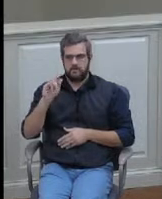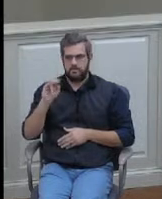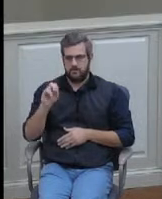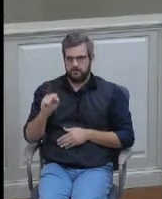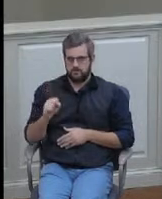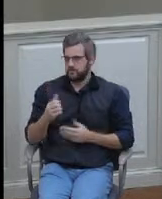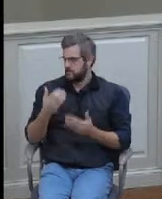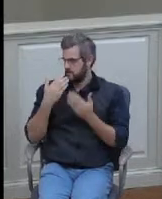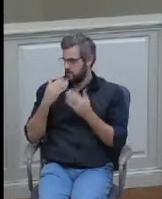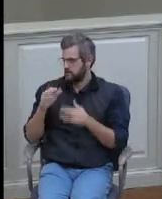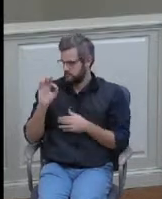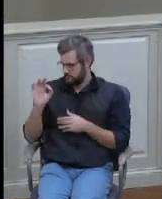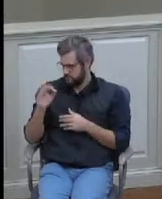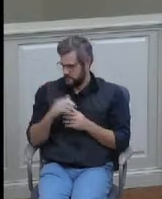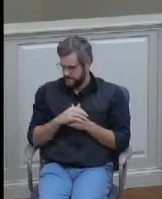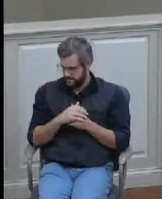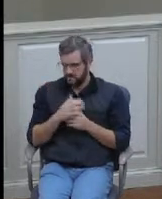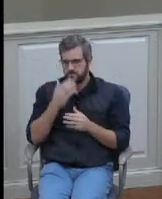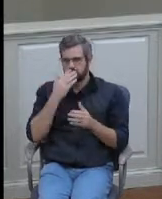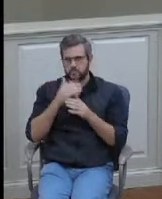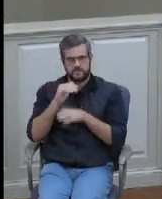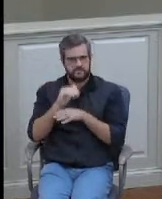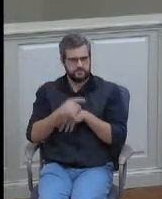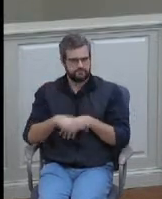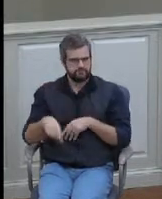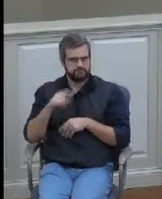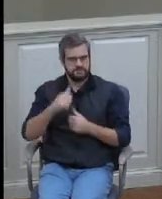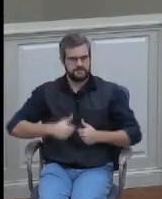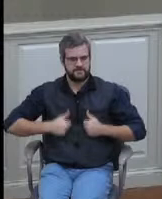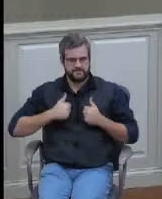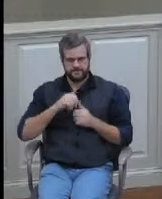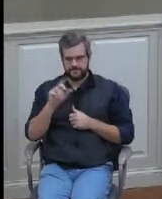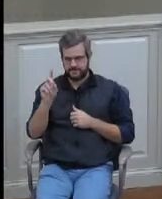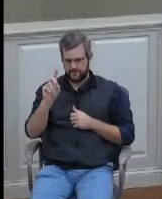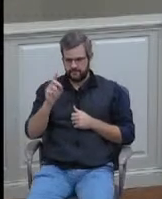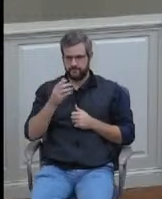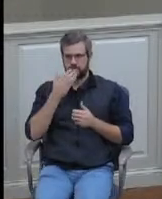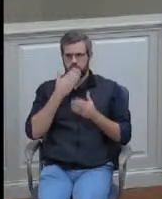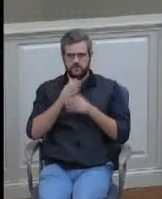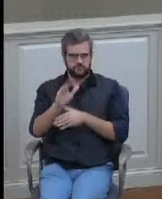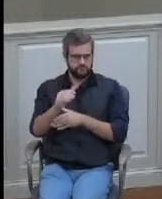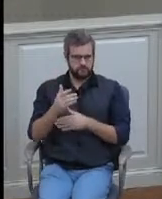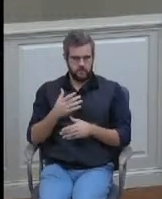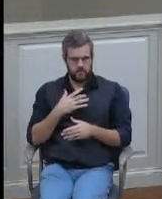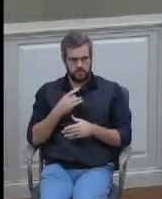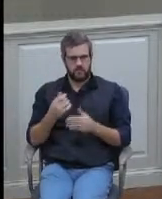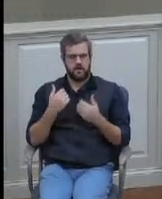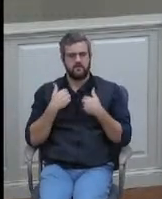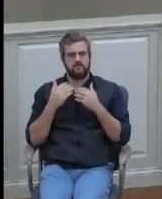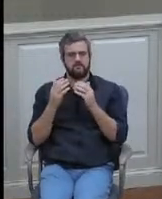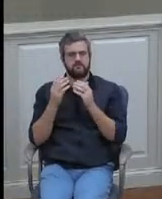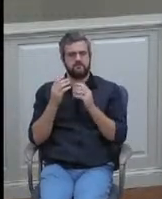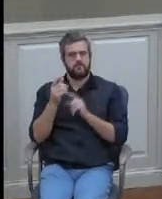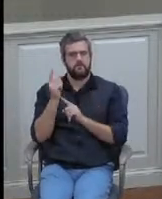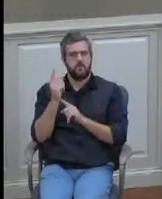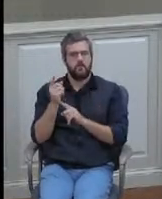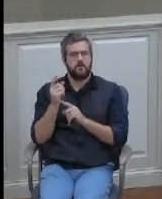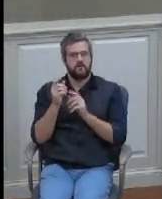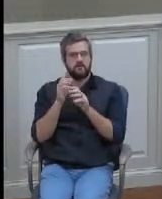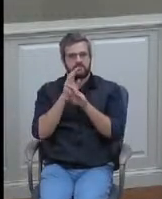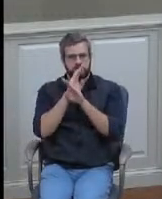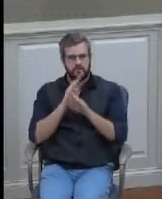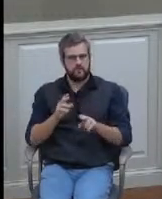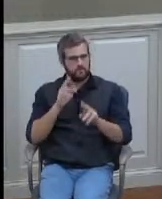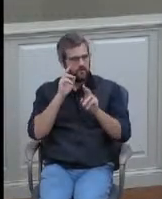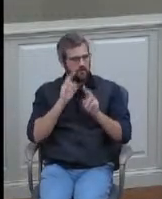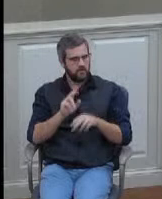Mayor. Good evening, citizens of Danville. Good afternoon. I'd like to do a moment of silence in honor